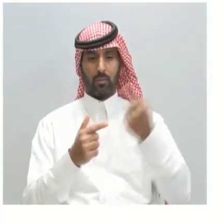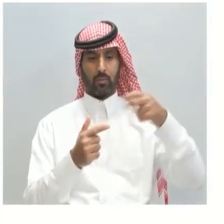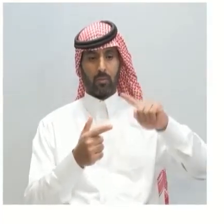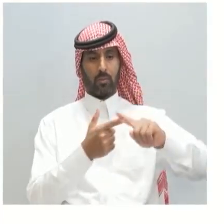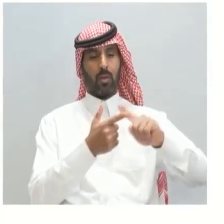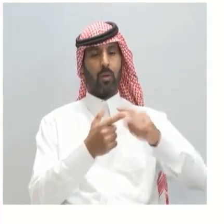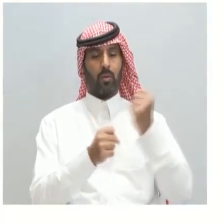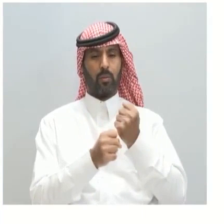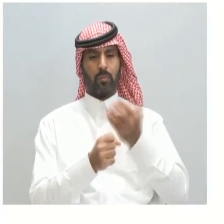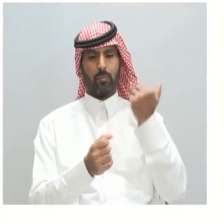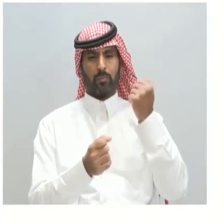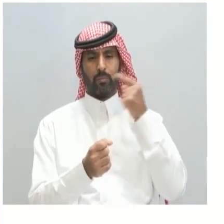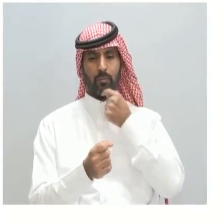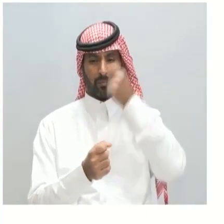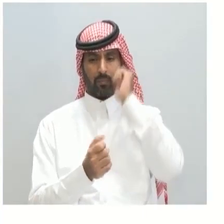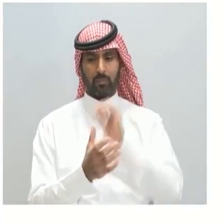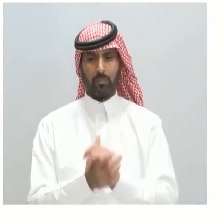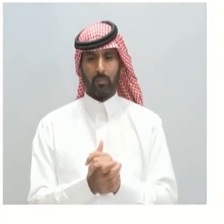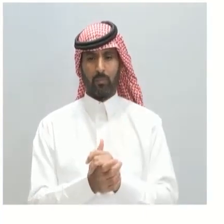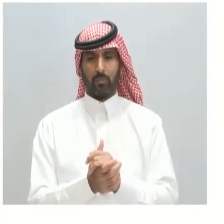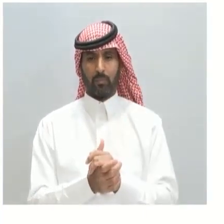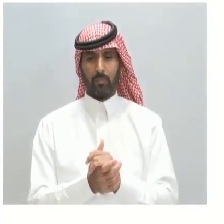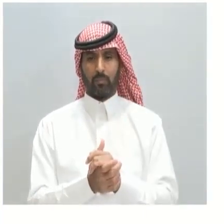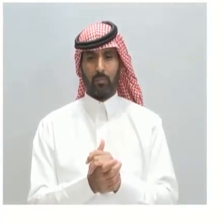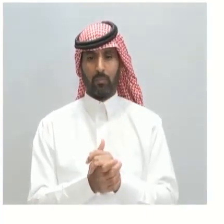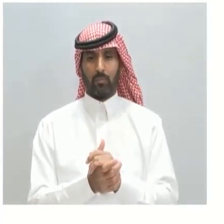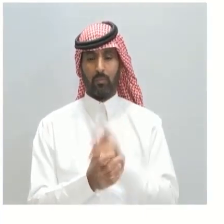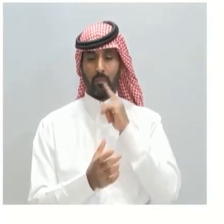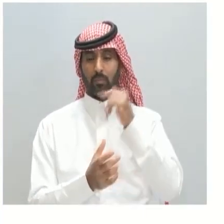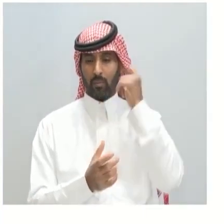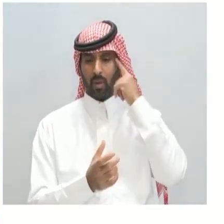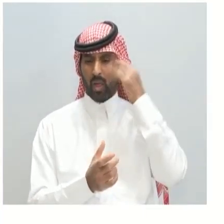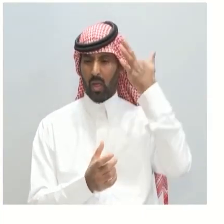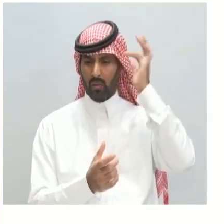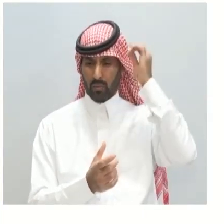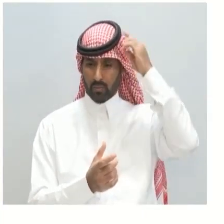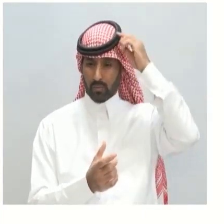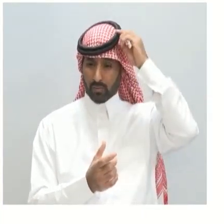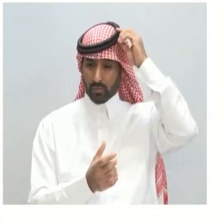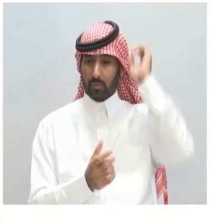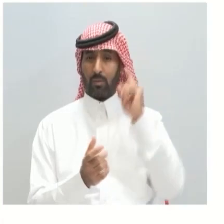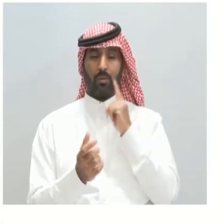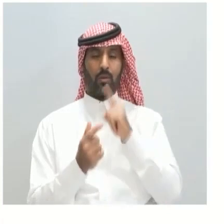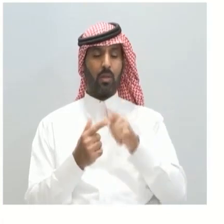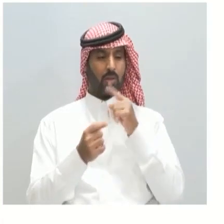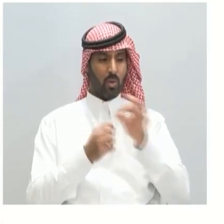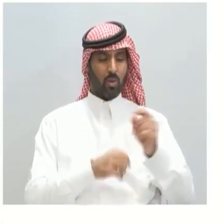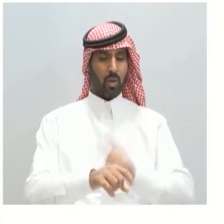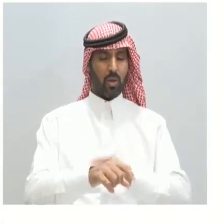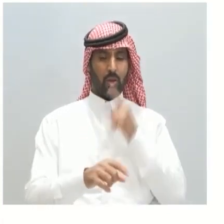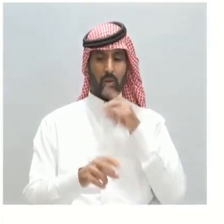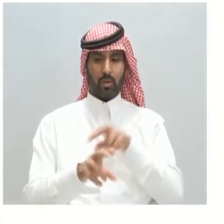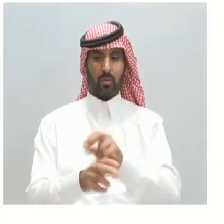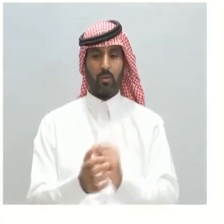past participle, and the comparative. So we can come up with anything. For example, I said, the longer the chase